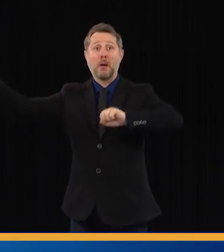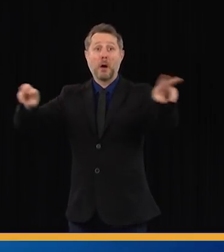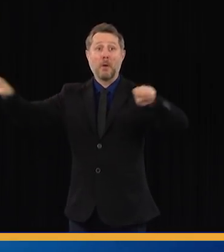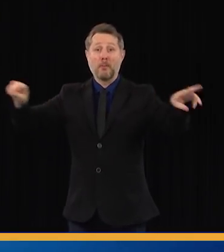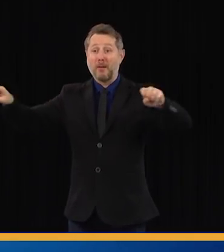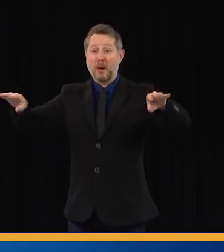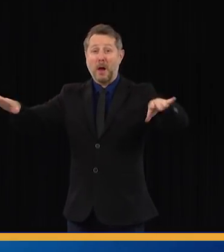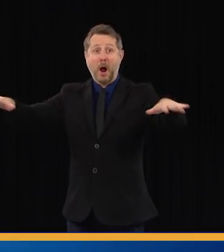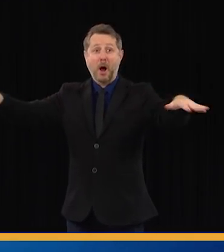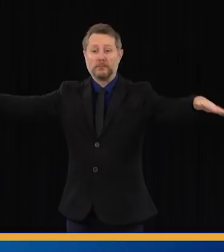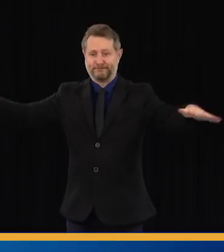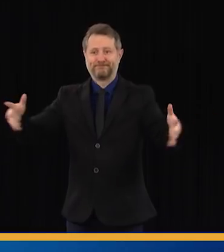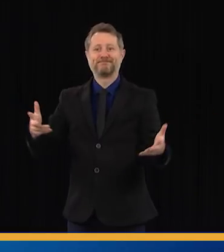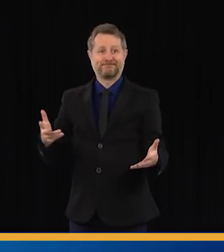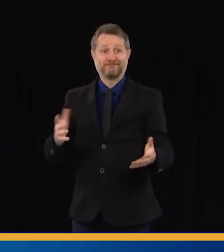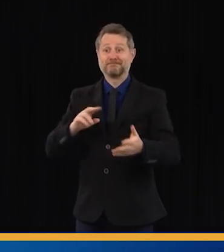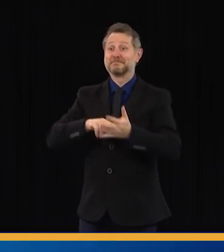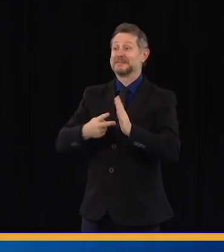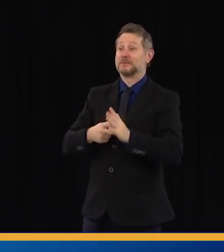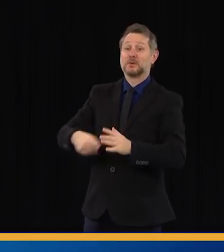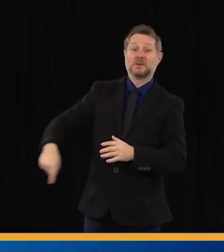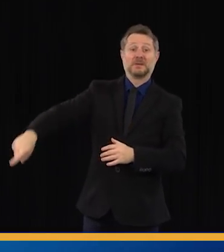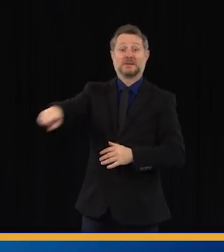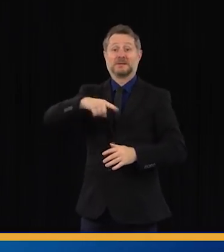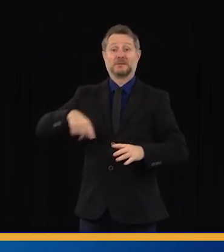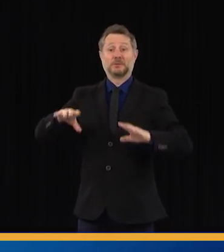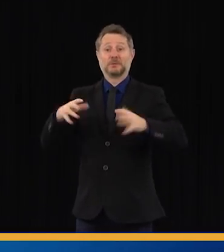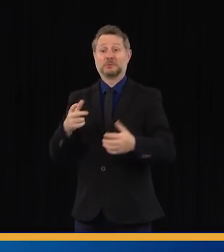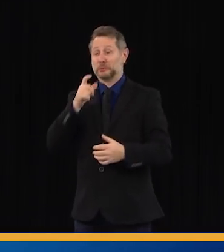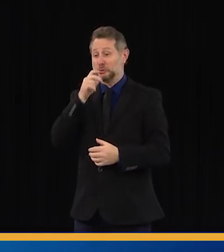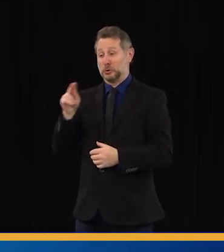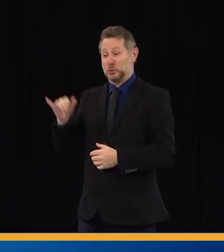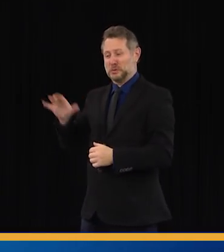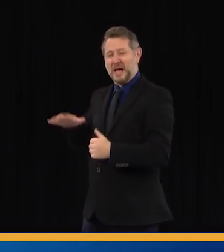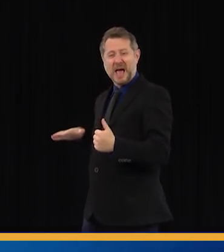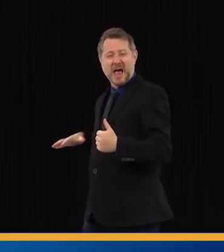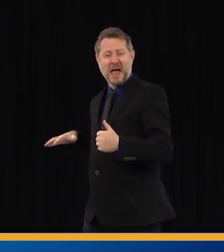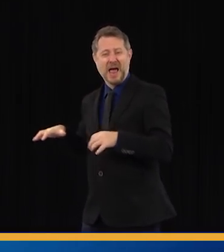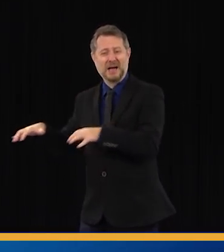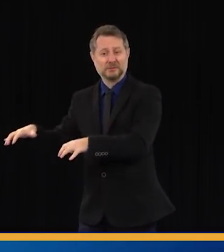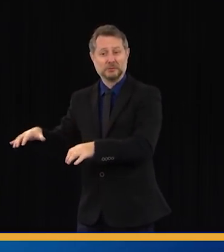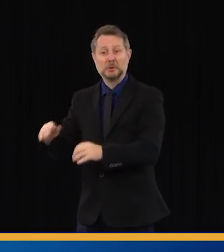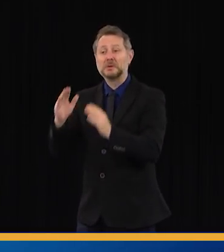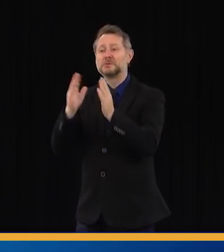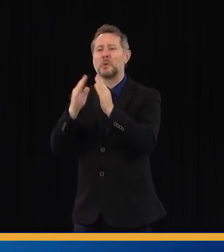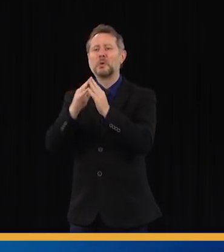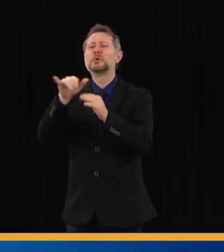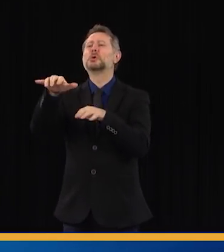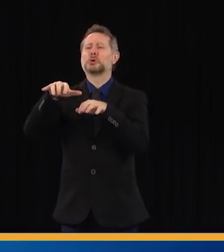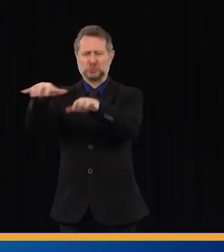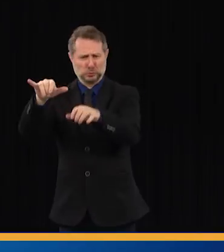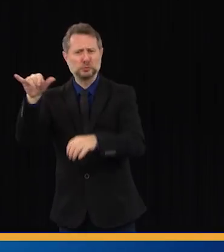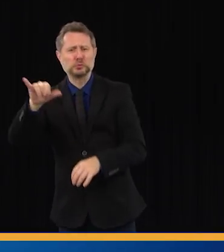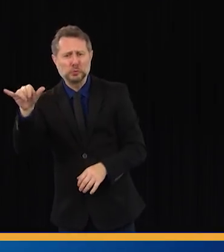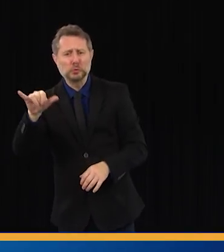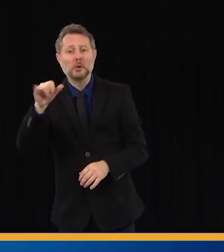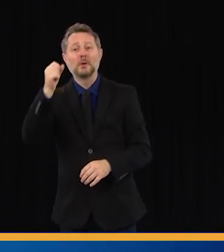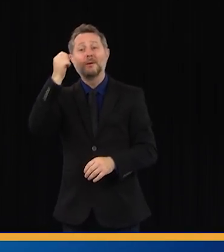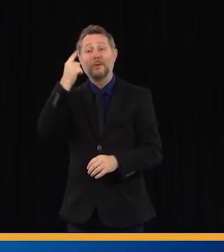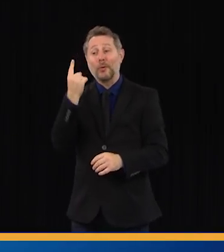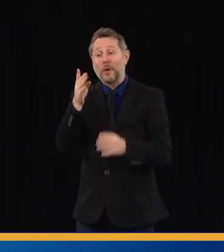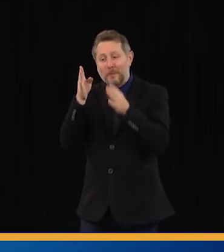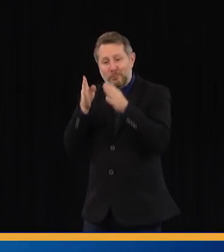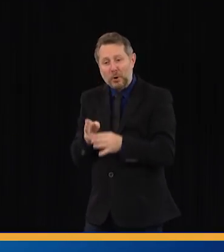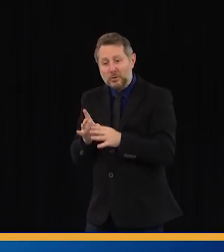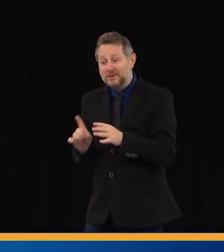a dense city or a dense community. It's any person in a dense